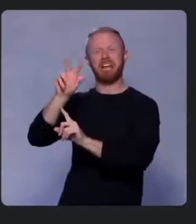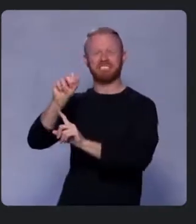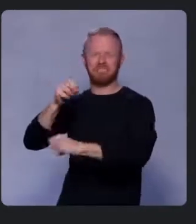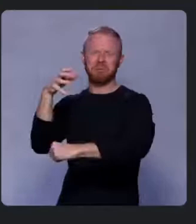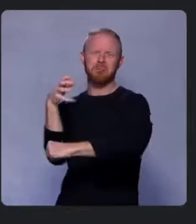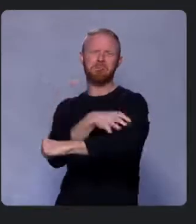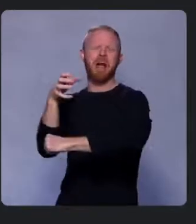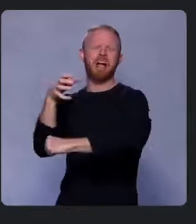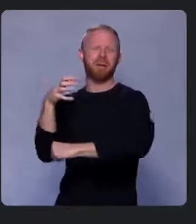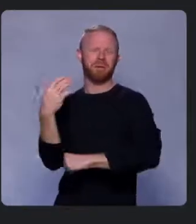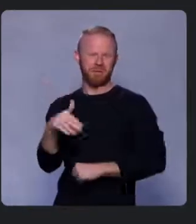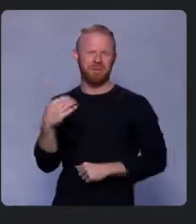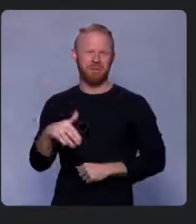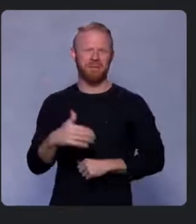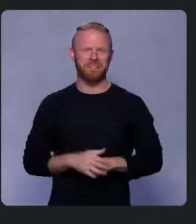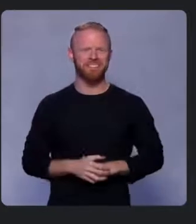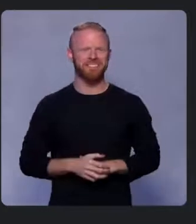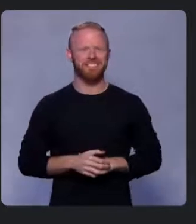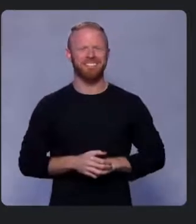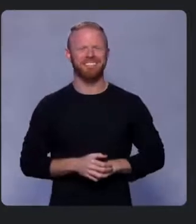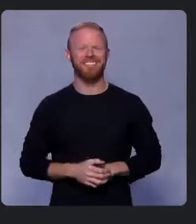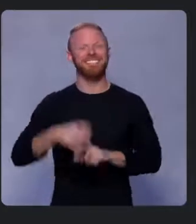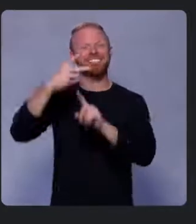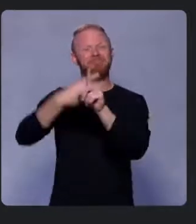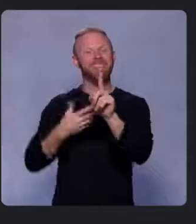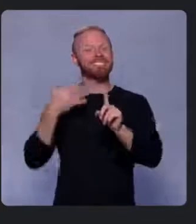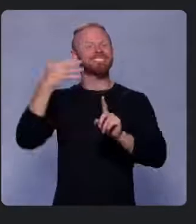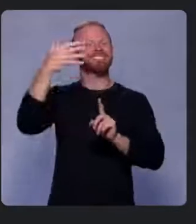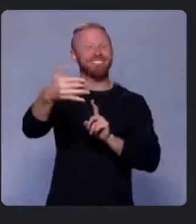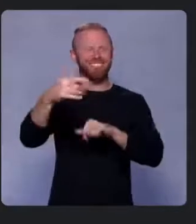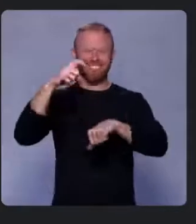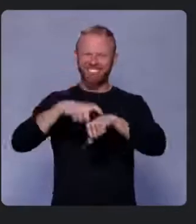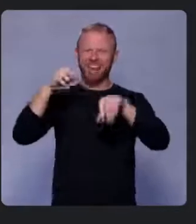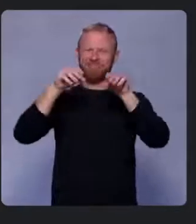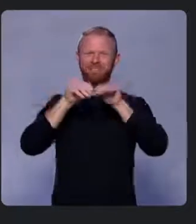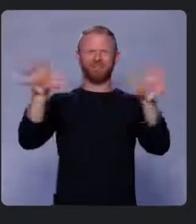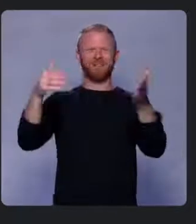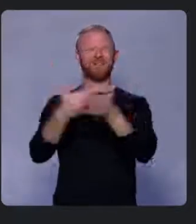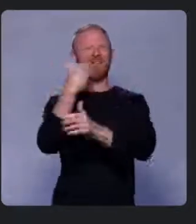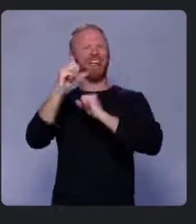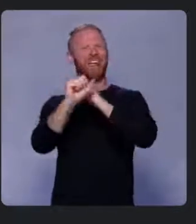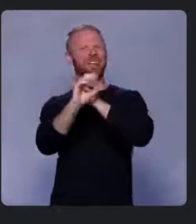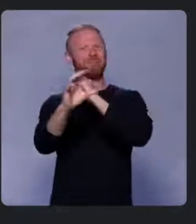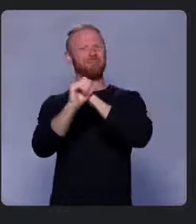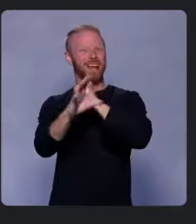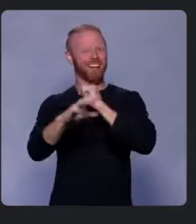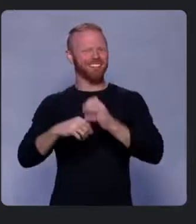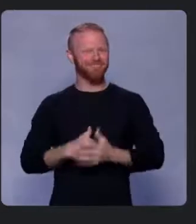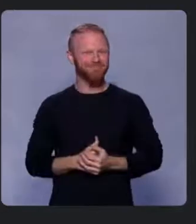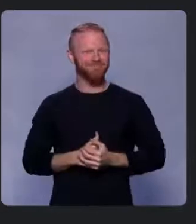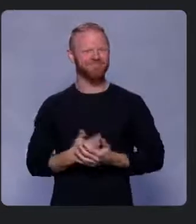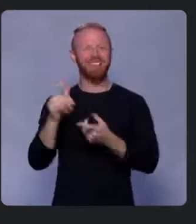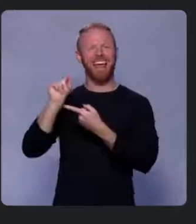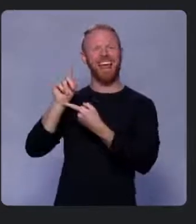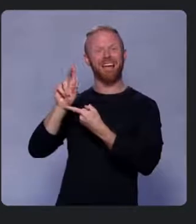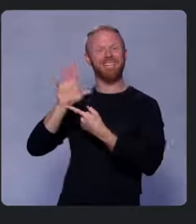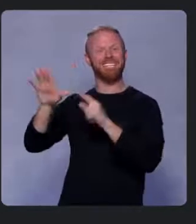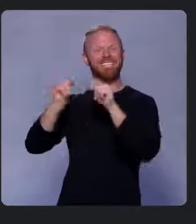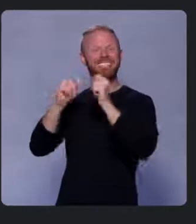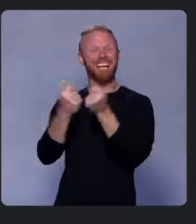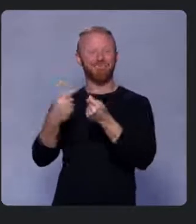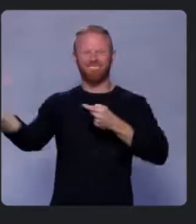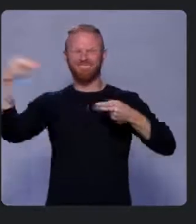2 months later, it's time to launch the new campaign. Adu and his team are joining